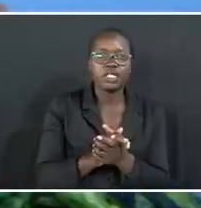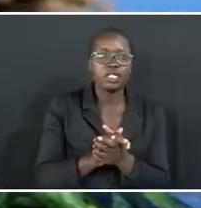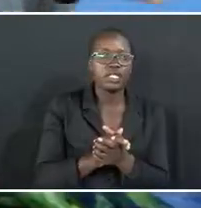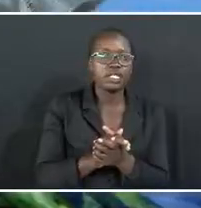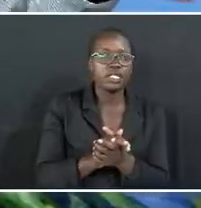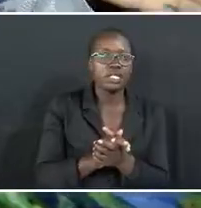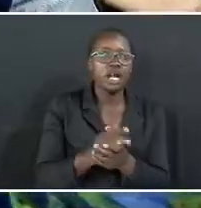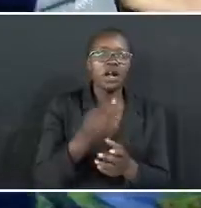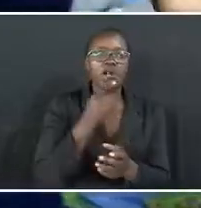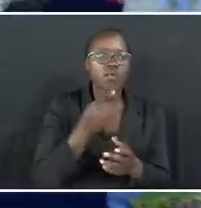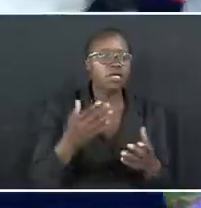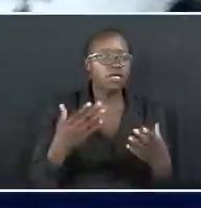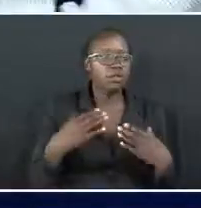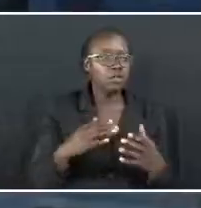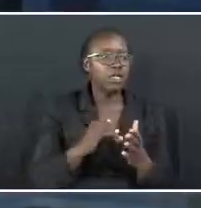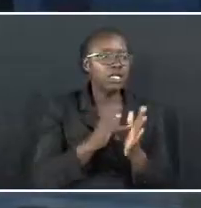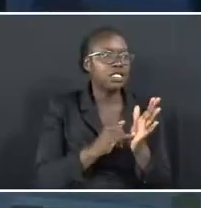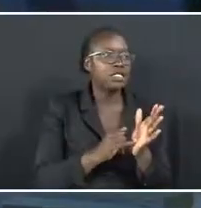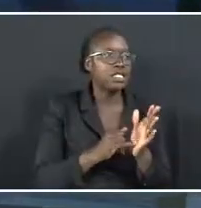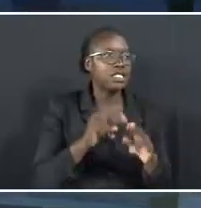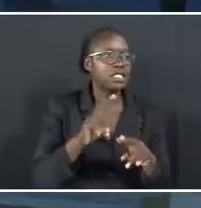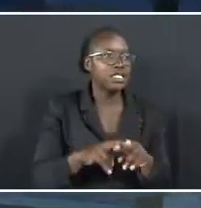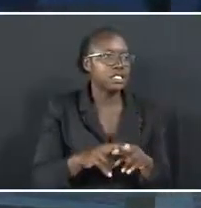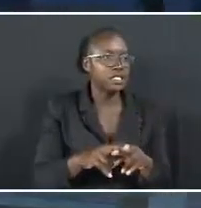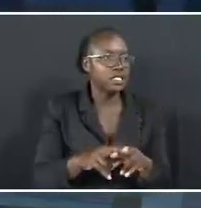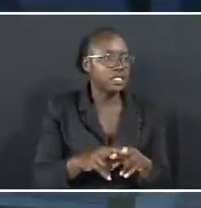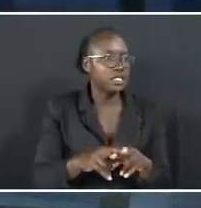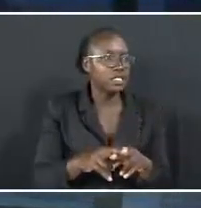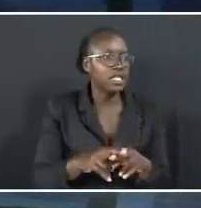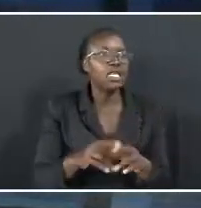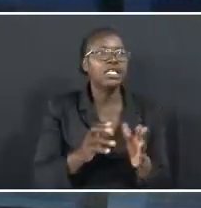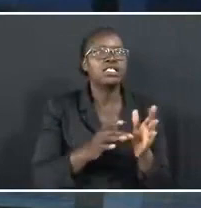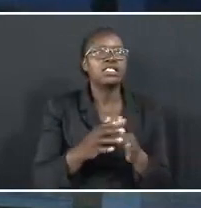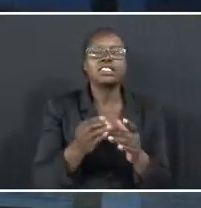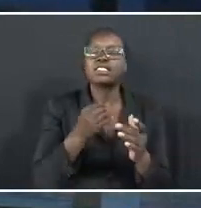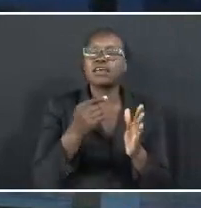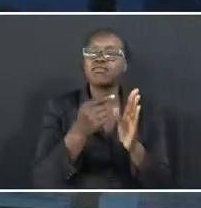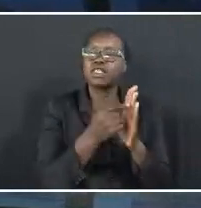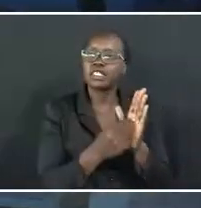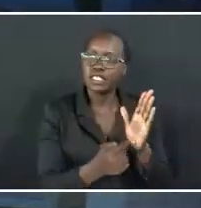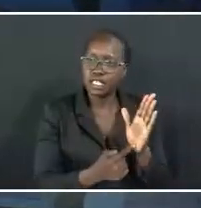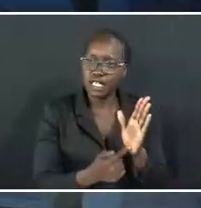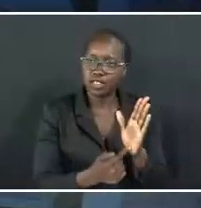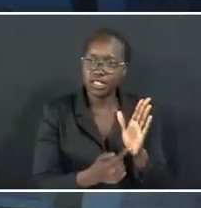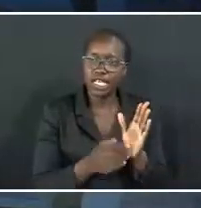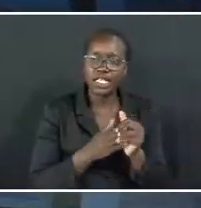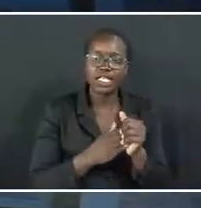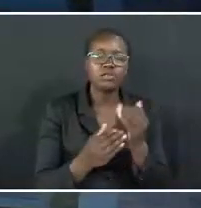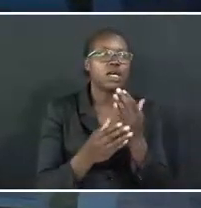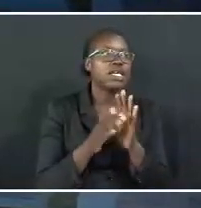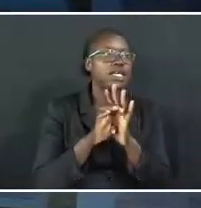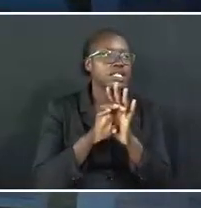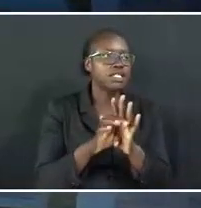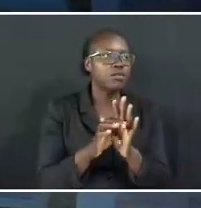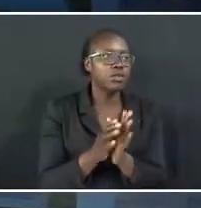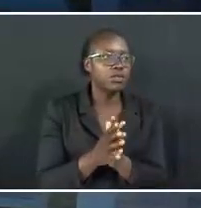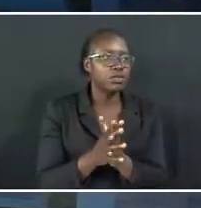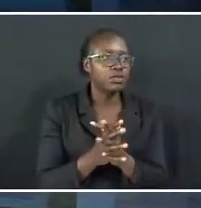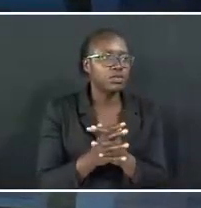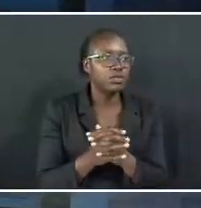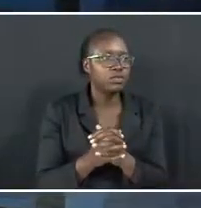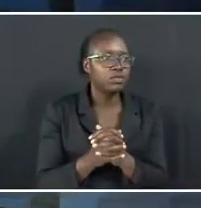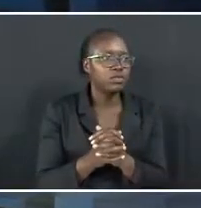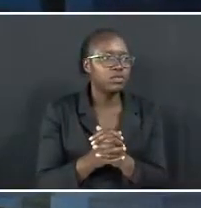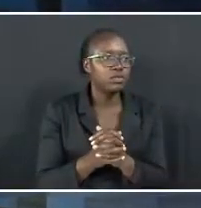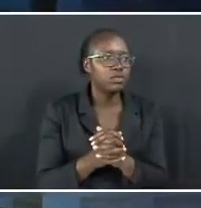him command people and just sit down. Jesus gave us instructions and he led by example. He